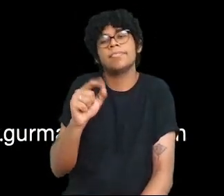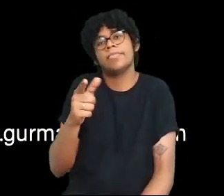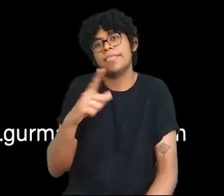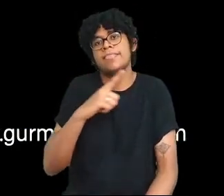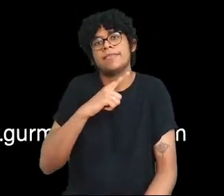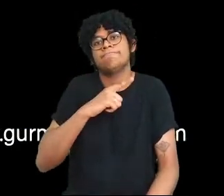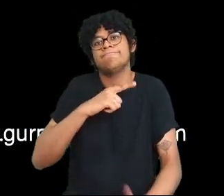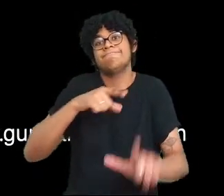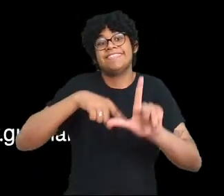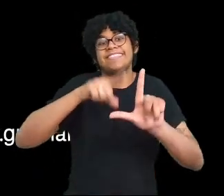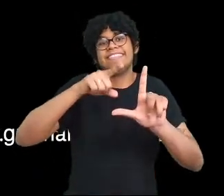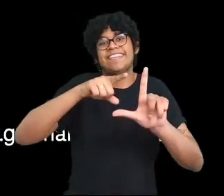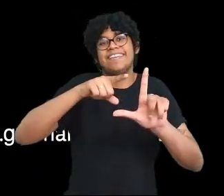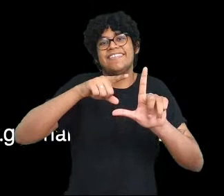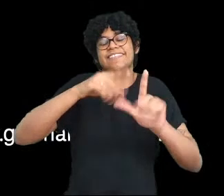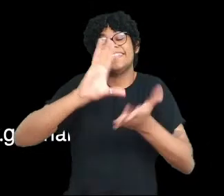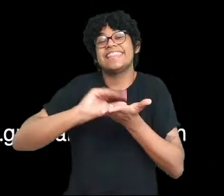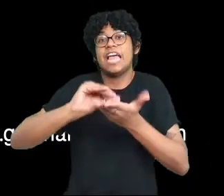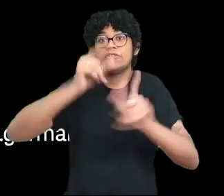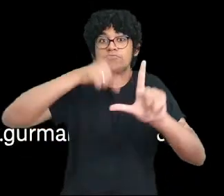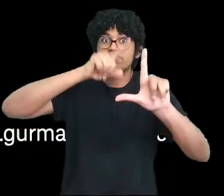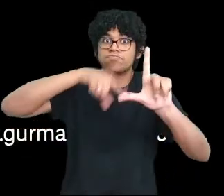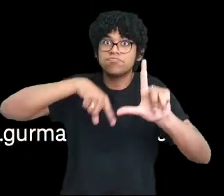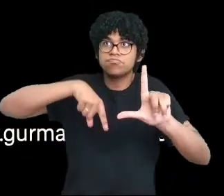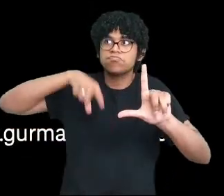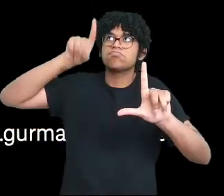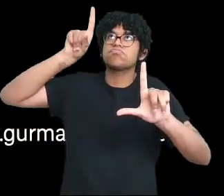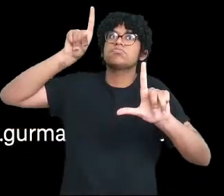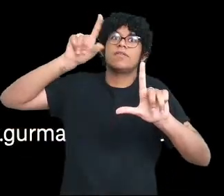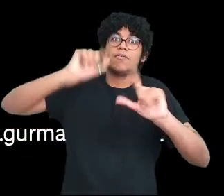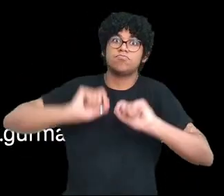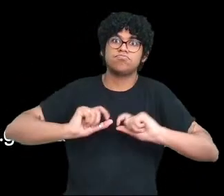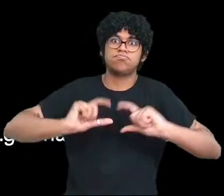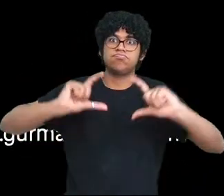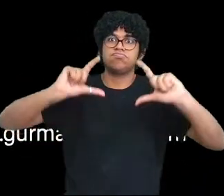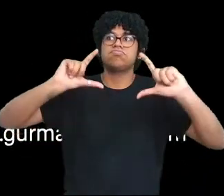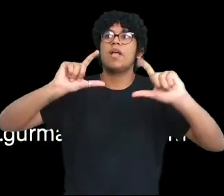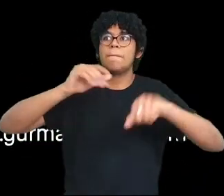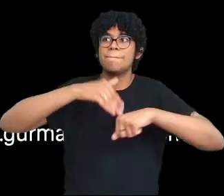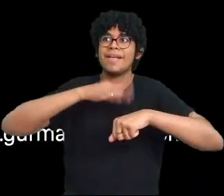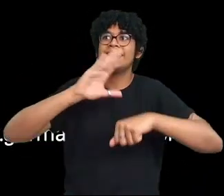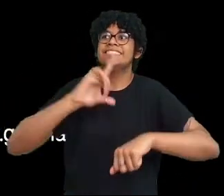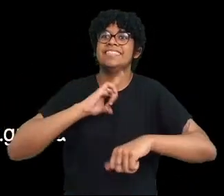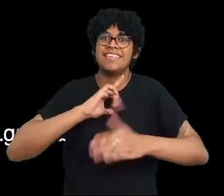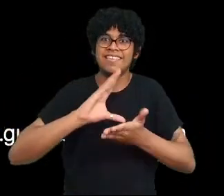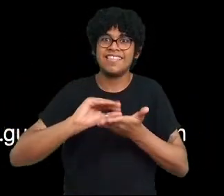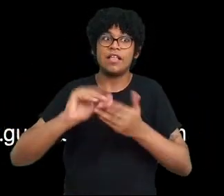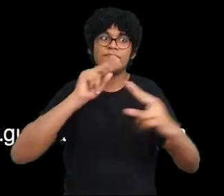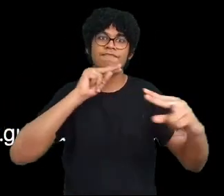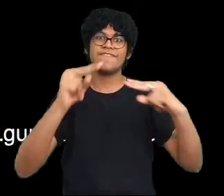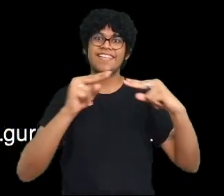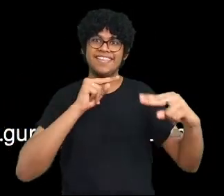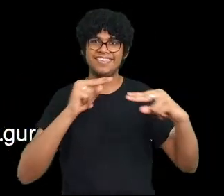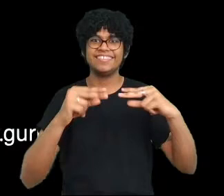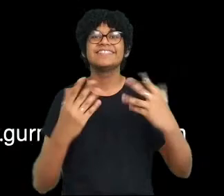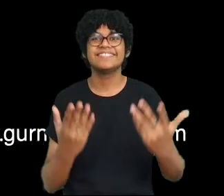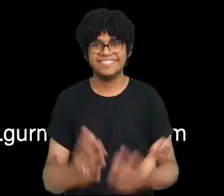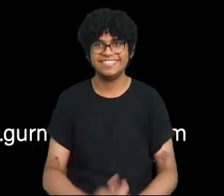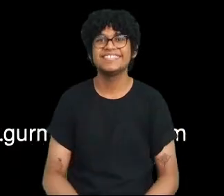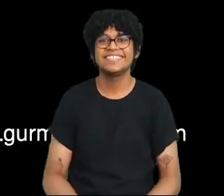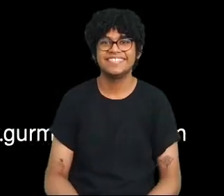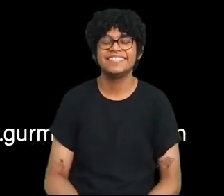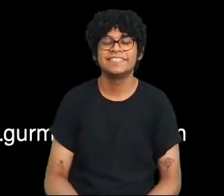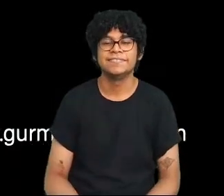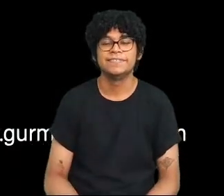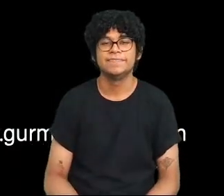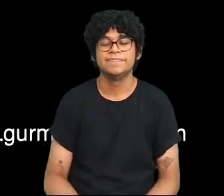there will be more and more data that we have to visualize. So if